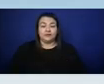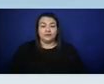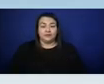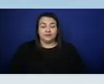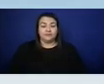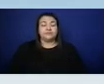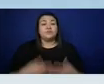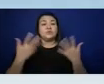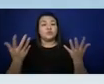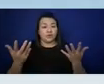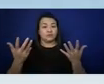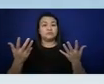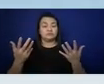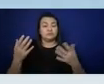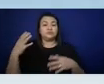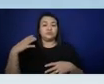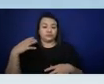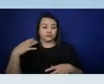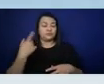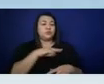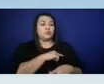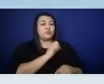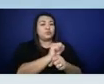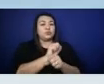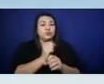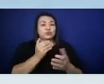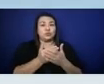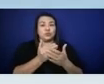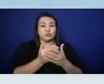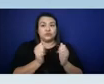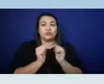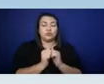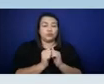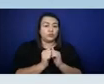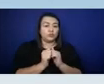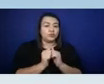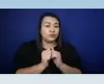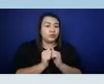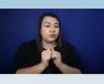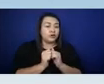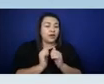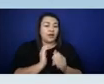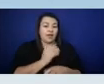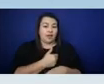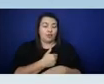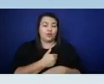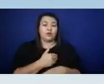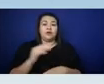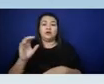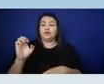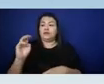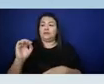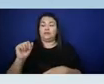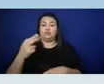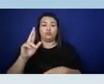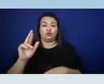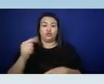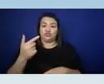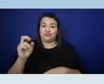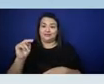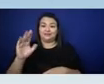our webpage. But we will continue to push out that information because you're absolutely right. Thank you. Chief, anything you wanted to